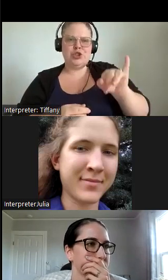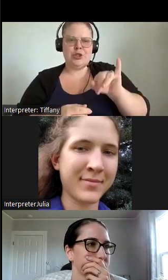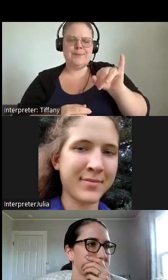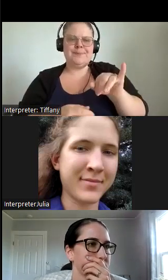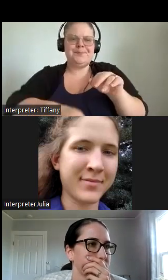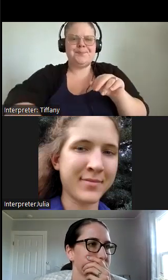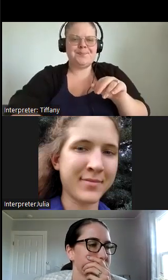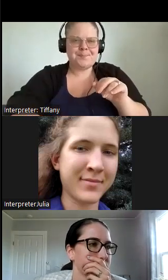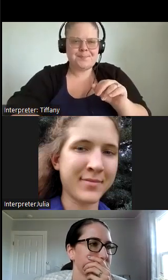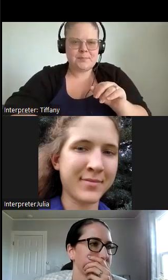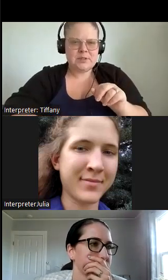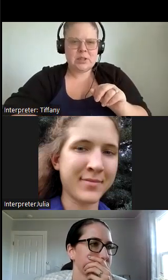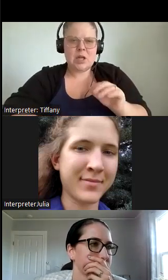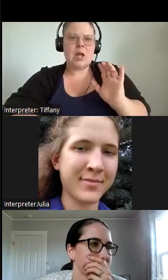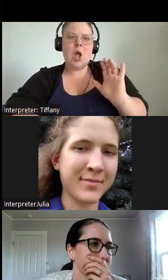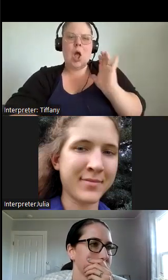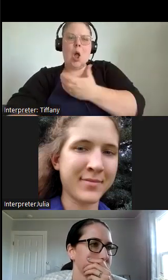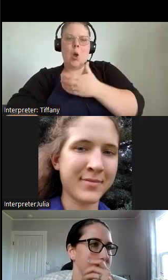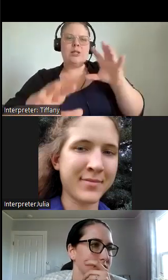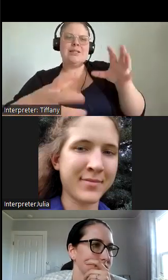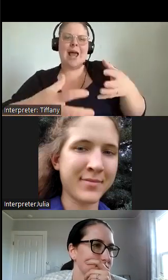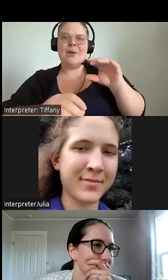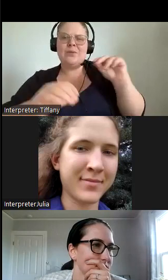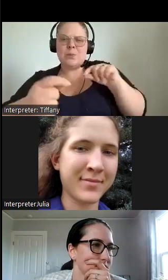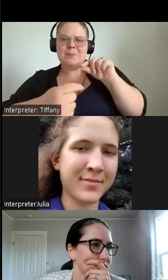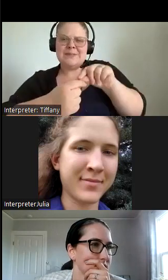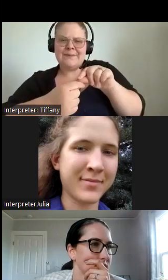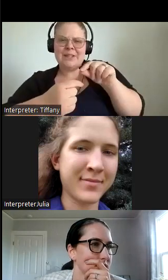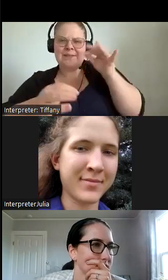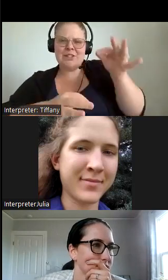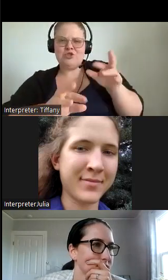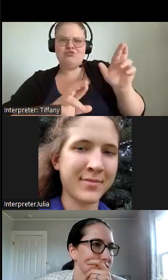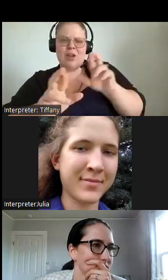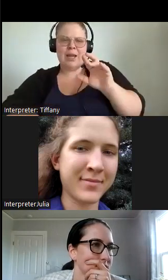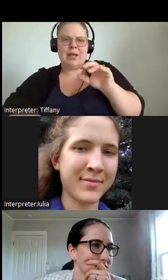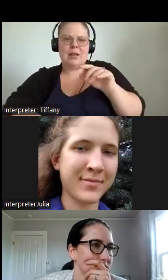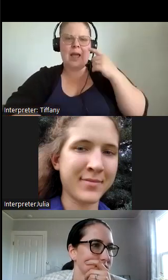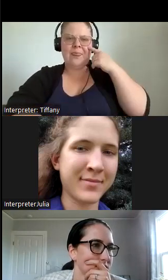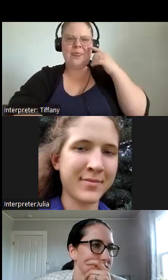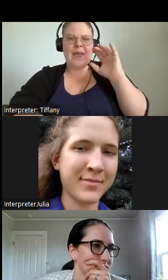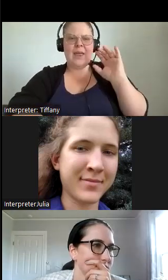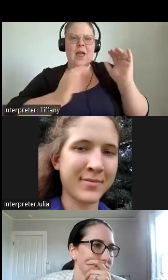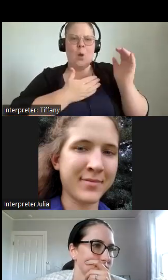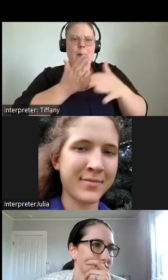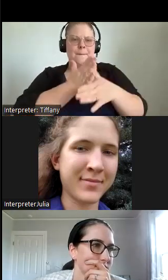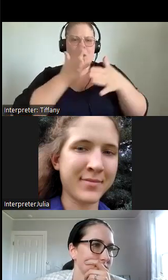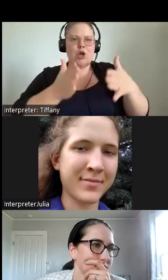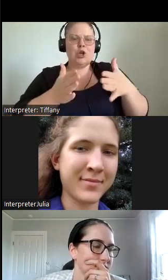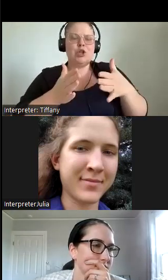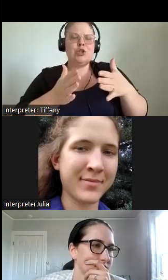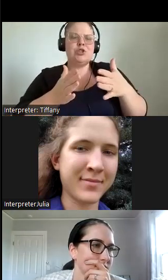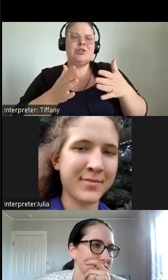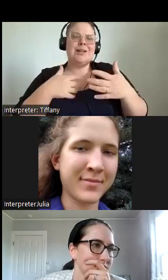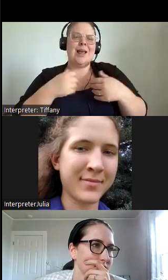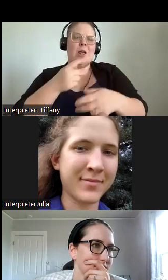have on our side a specific definition handy, but I believe that's something our partners at Healthcare Policy and Financing probably